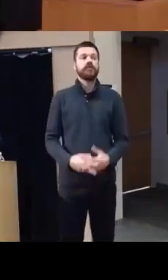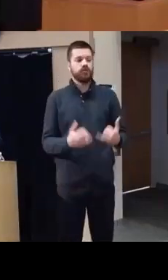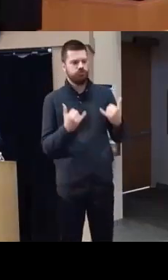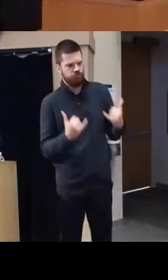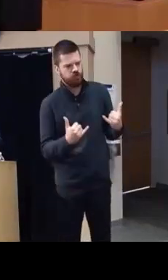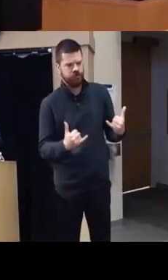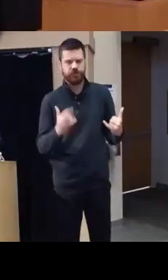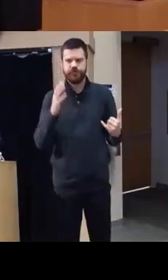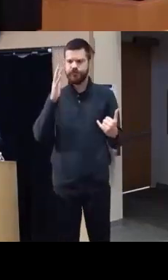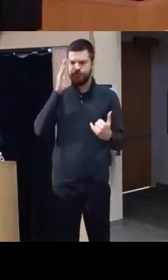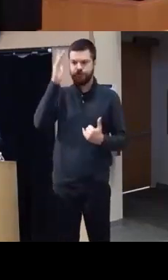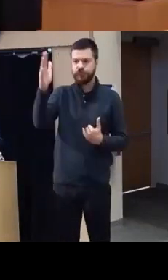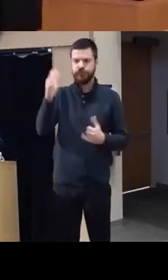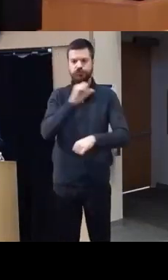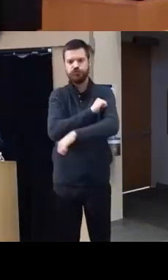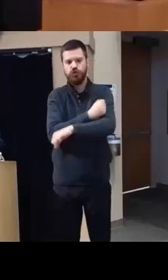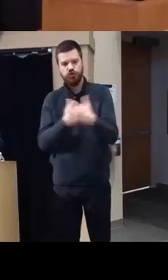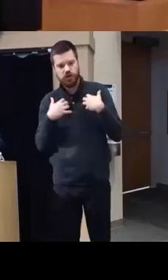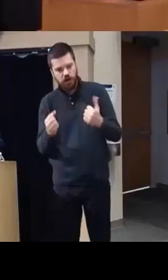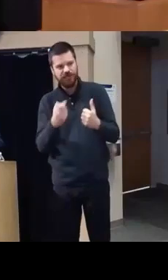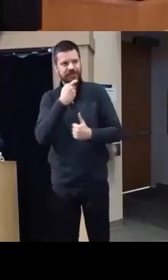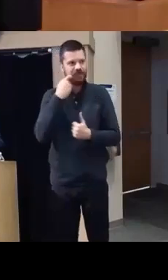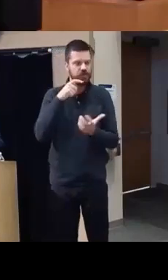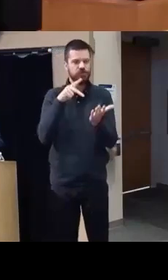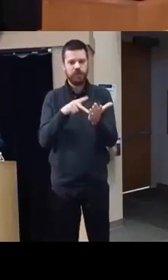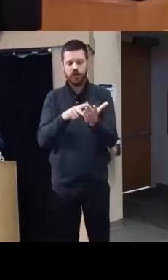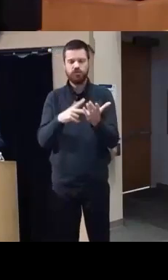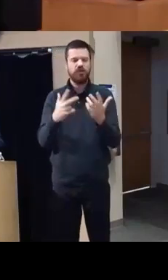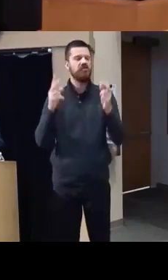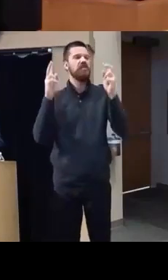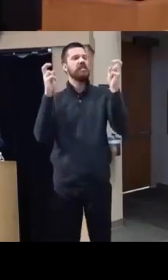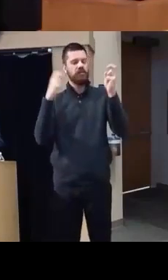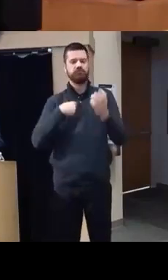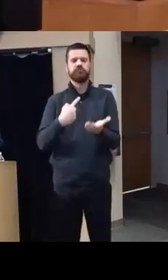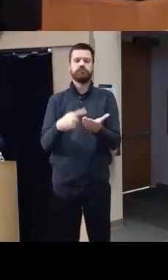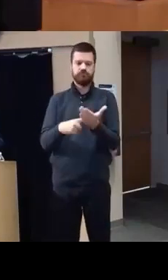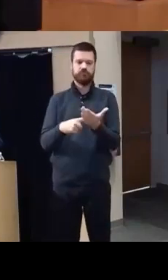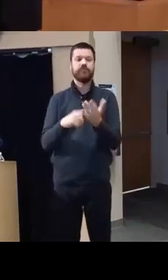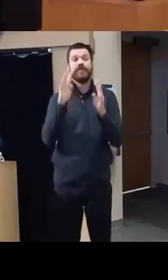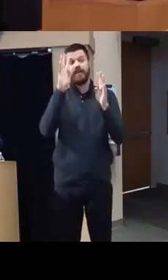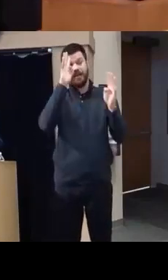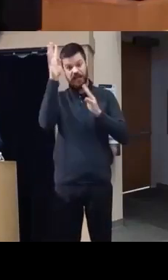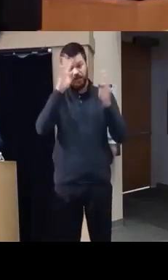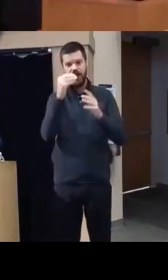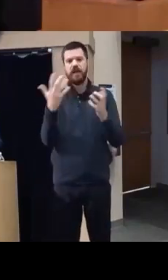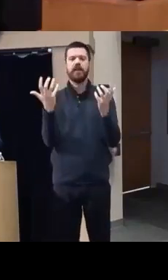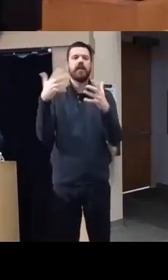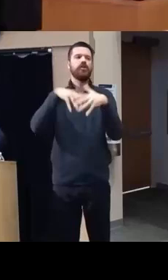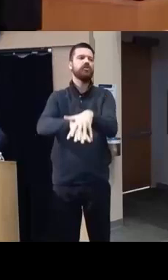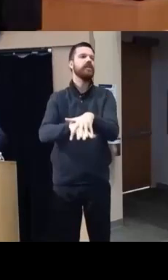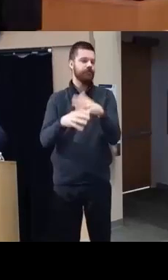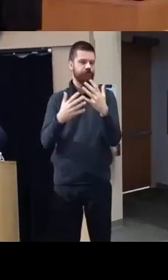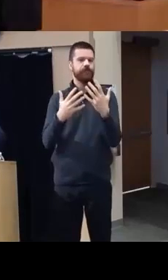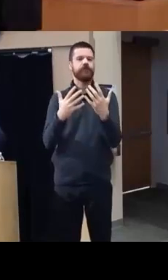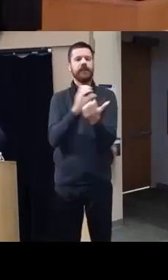future of strong recovery and addiction psychiatry, we're going to talk about innovative and integrative approaches